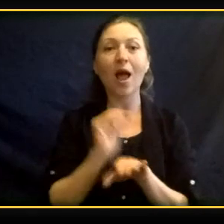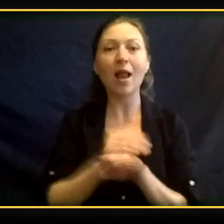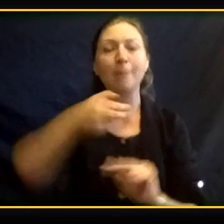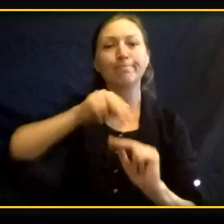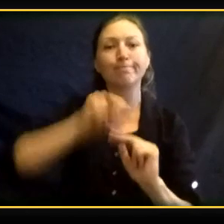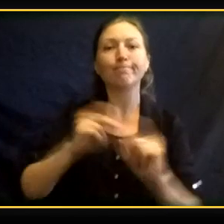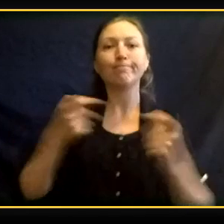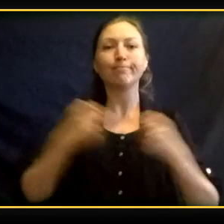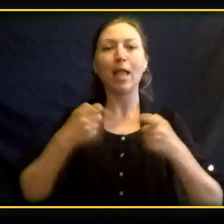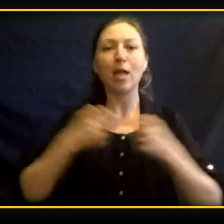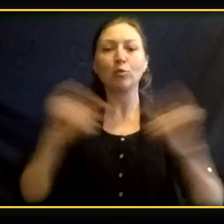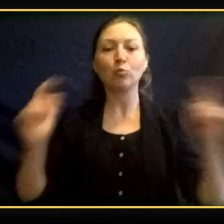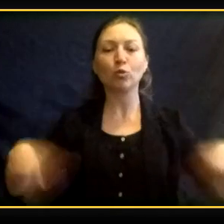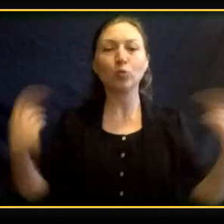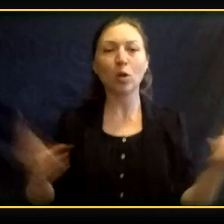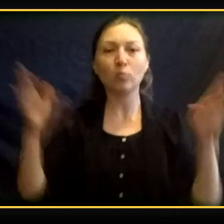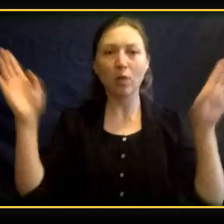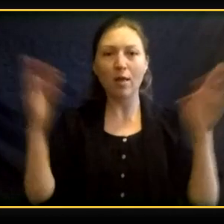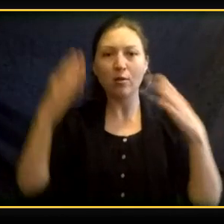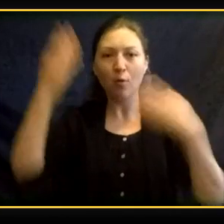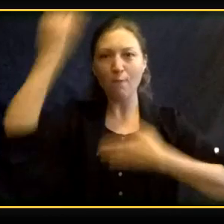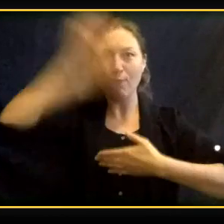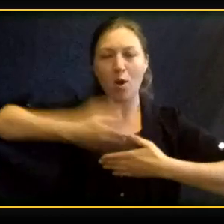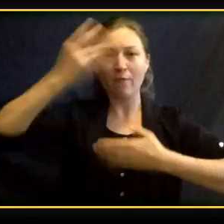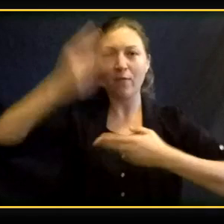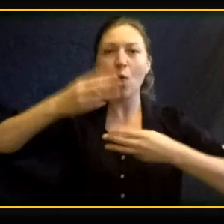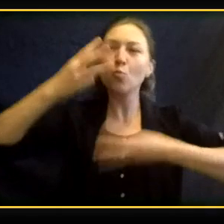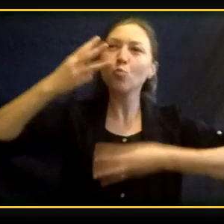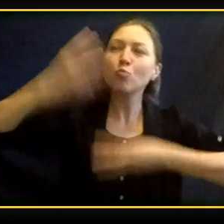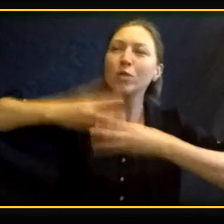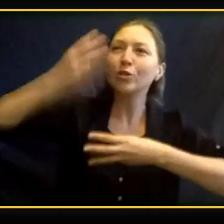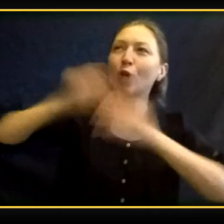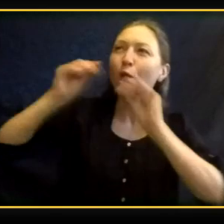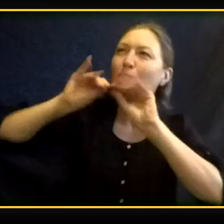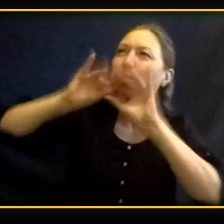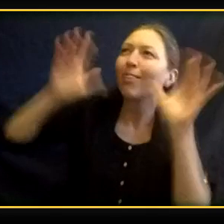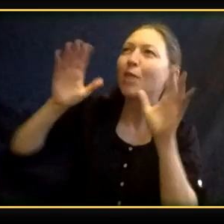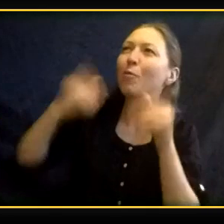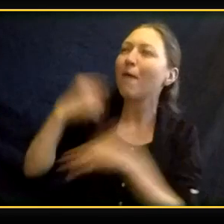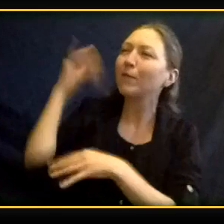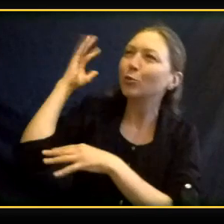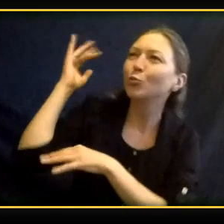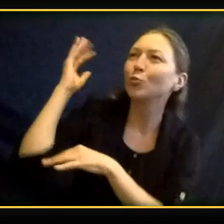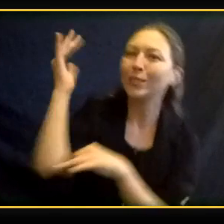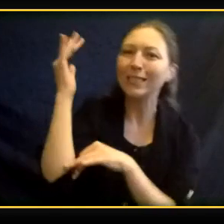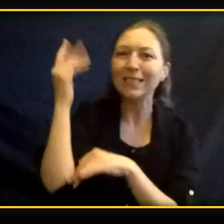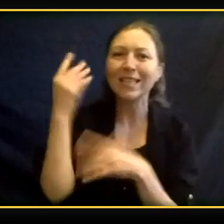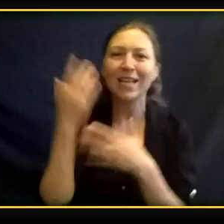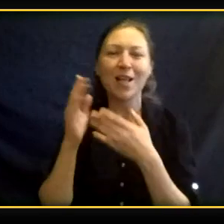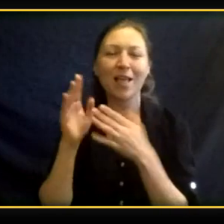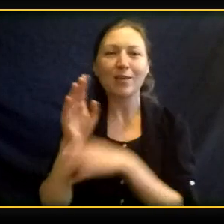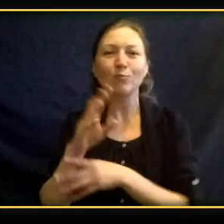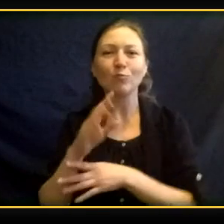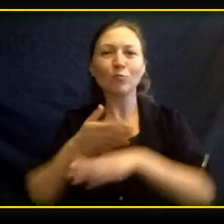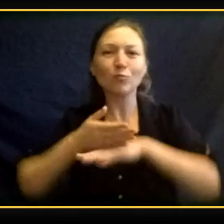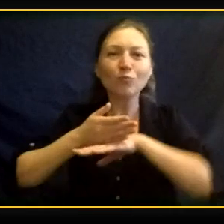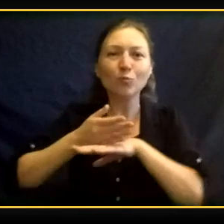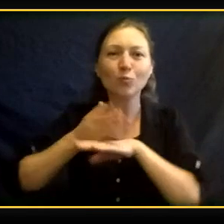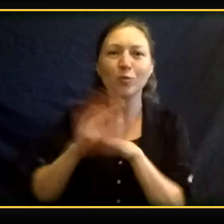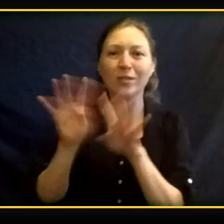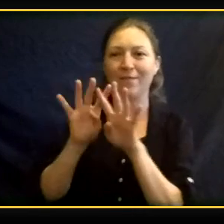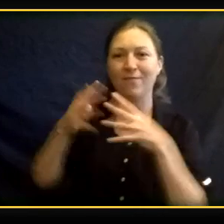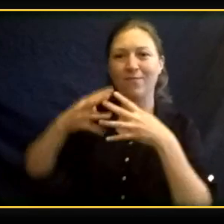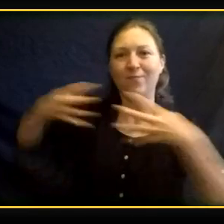of a big picture window with pine trees and birch trees and a wooden fence behind me. I'm holding